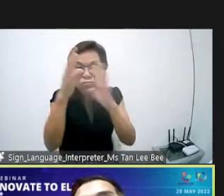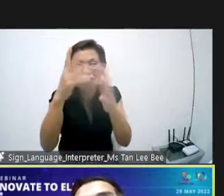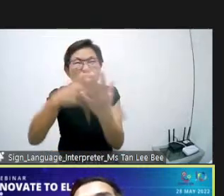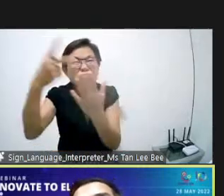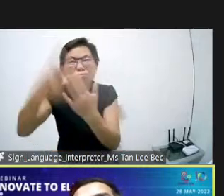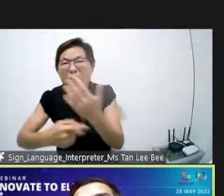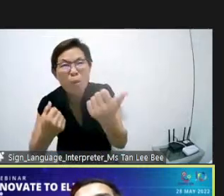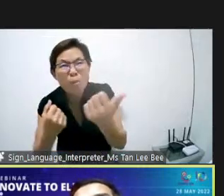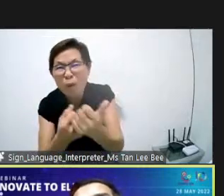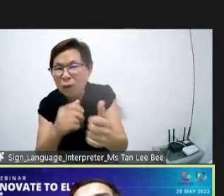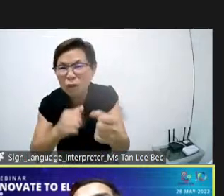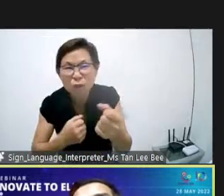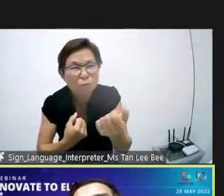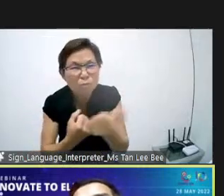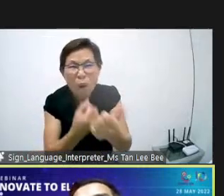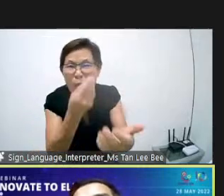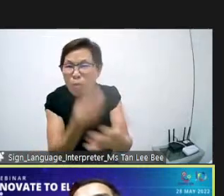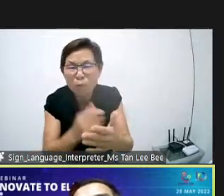Sometimes also